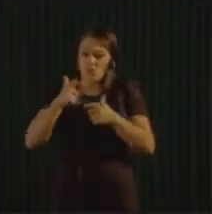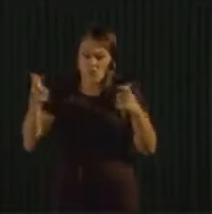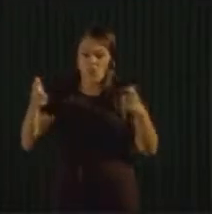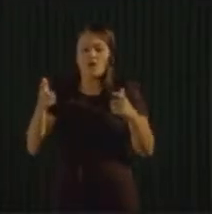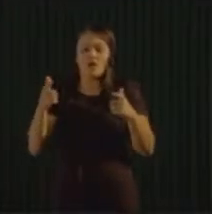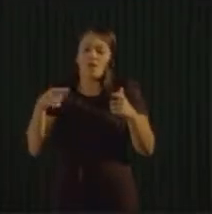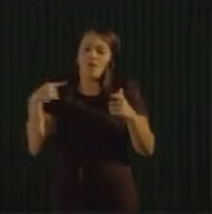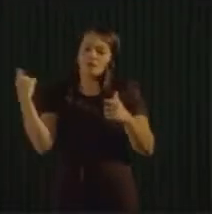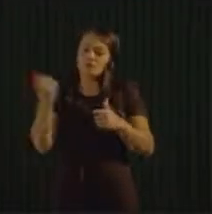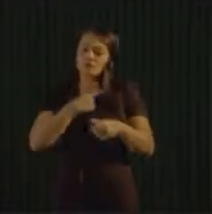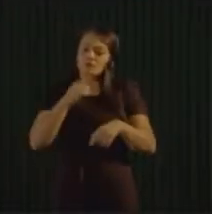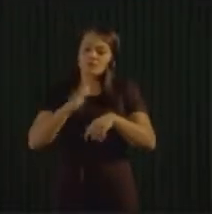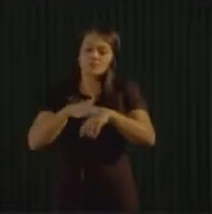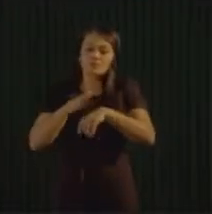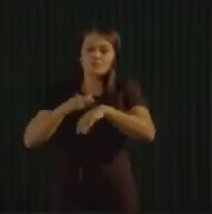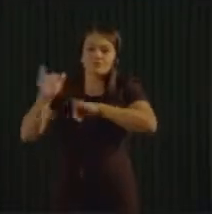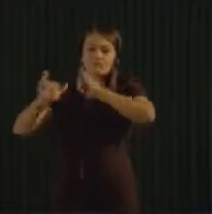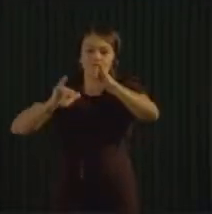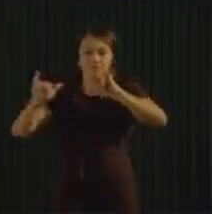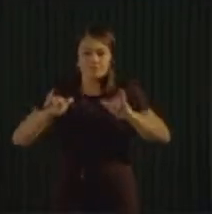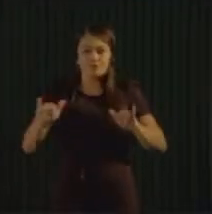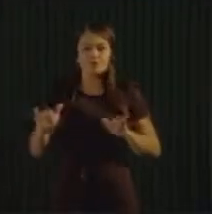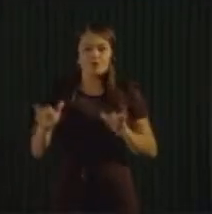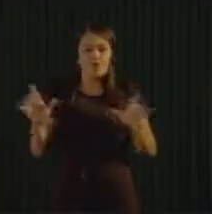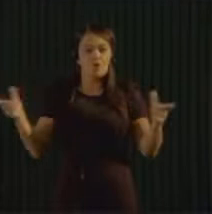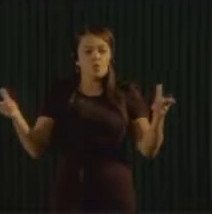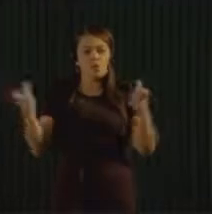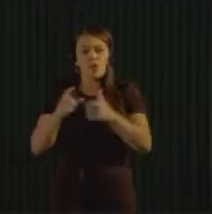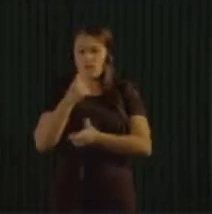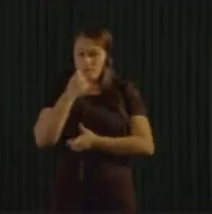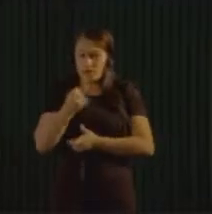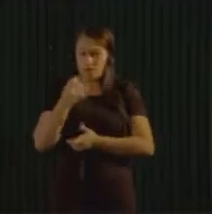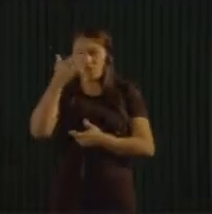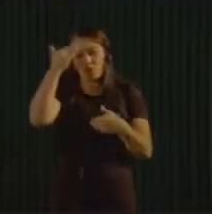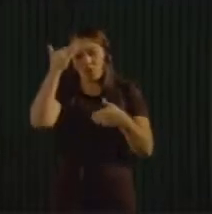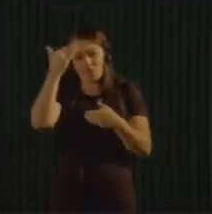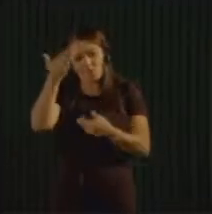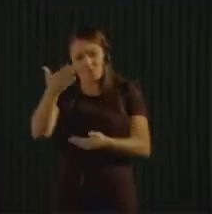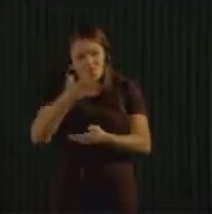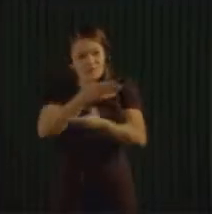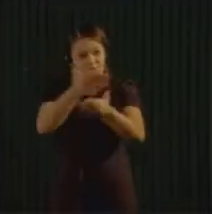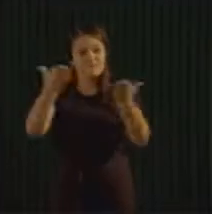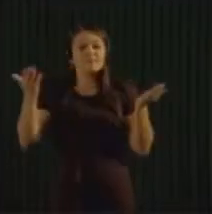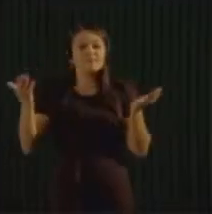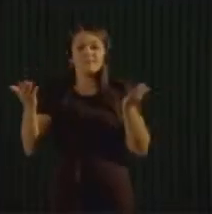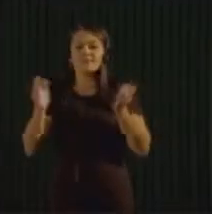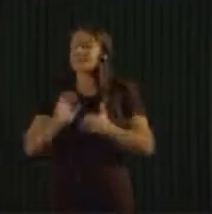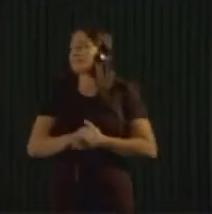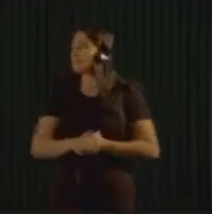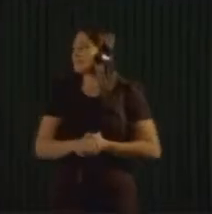hope we can discuss further for the next time. So now I appreciate and